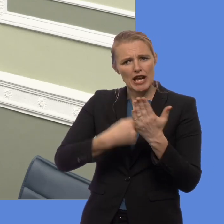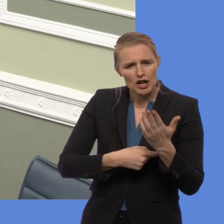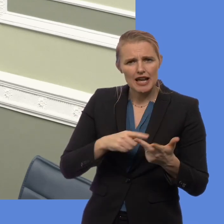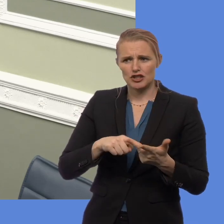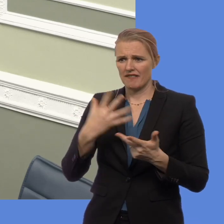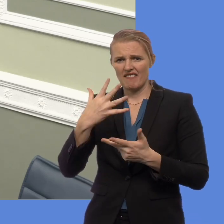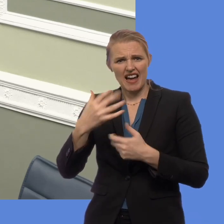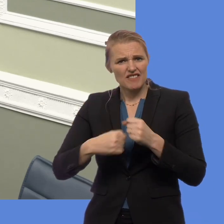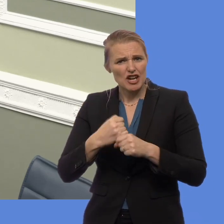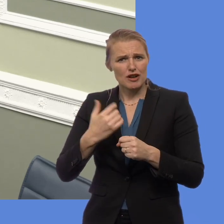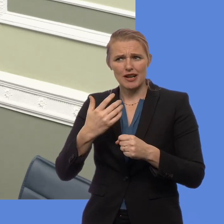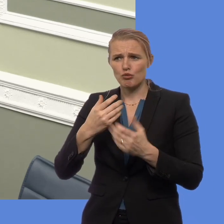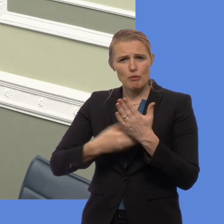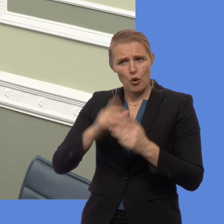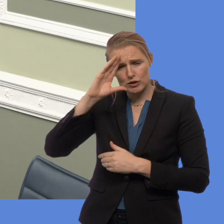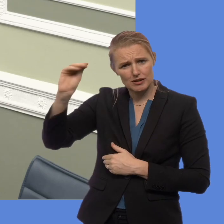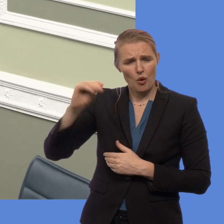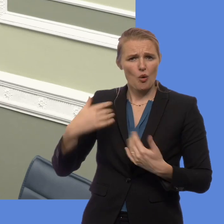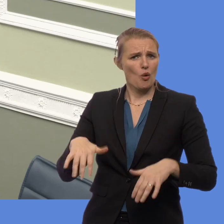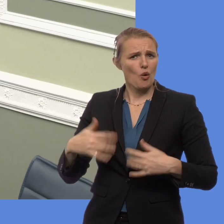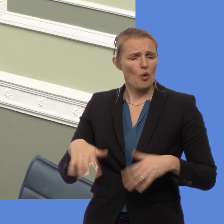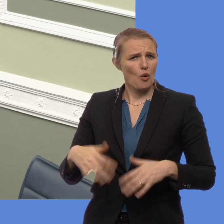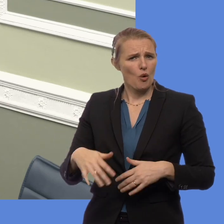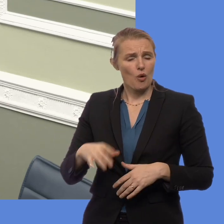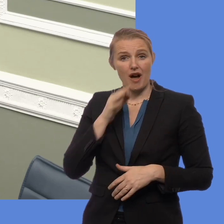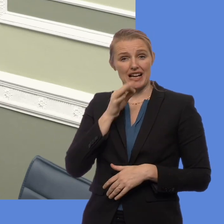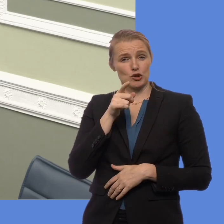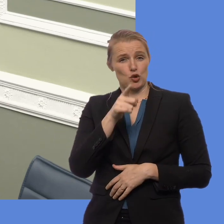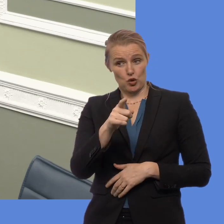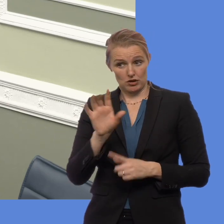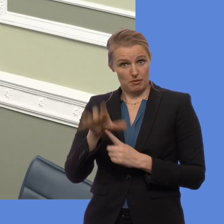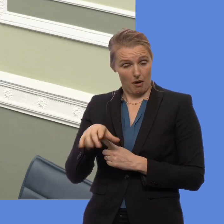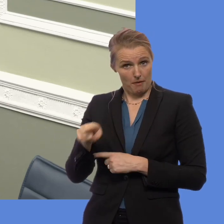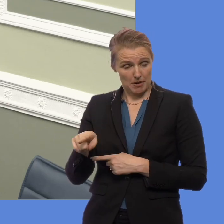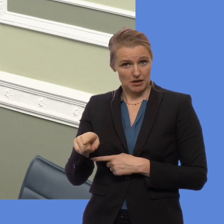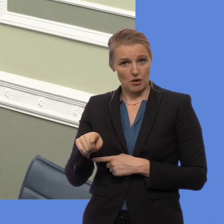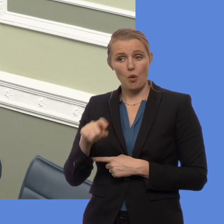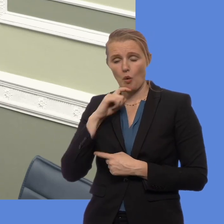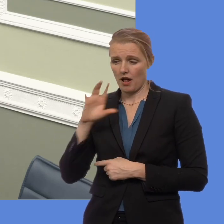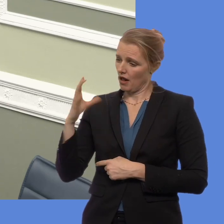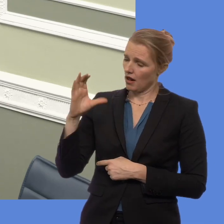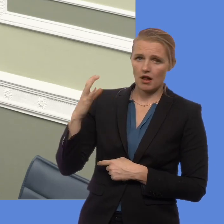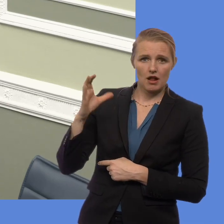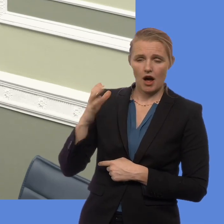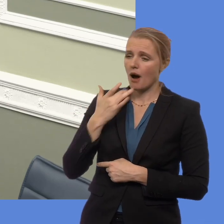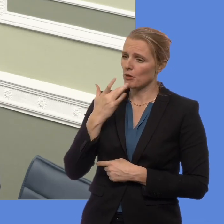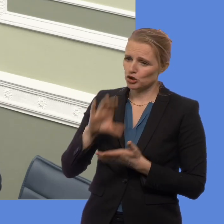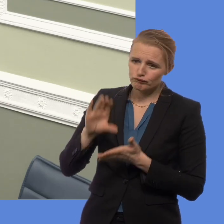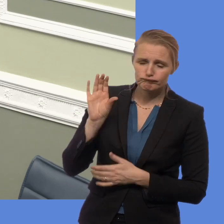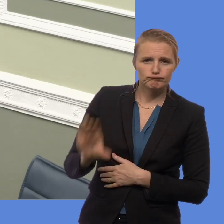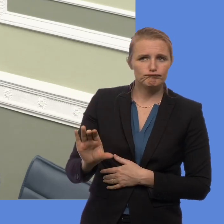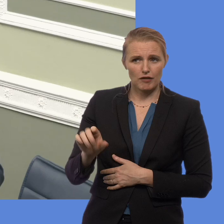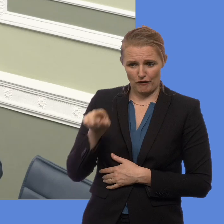So I want to ask, what resource will the department be committing to